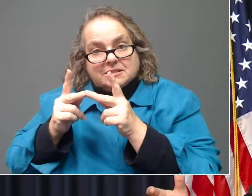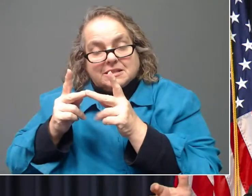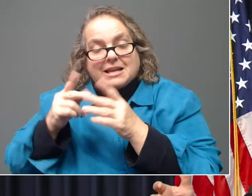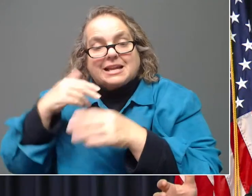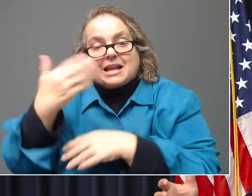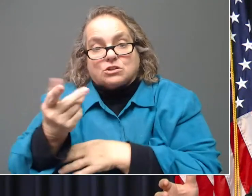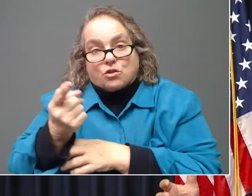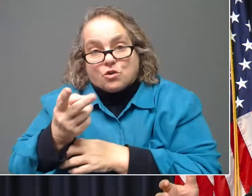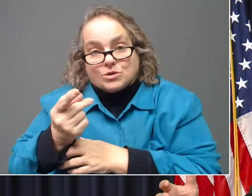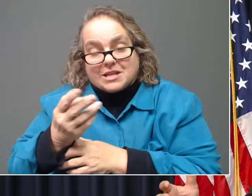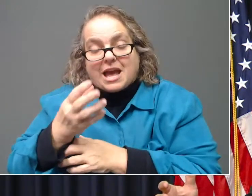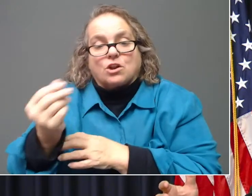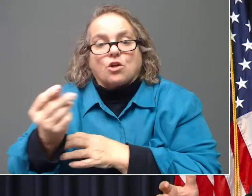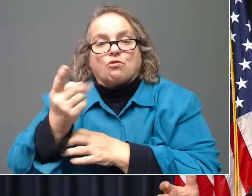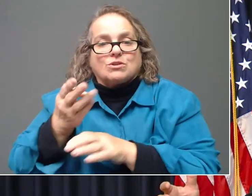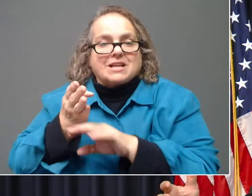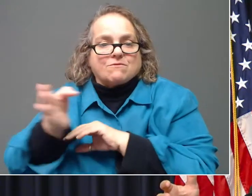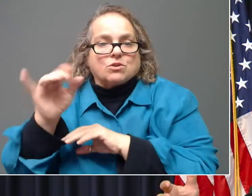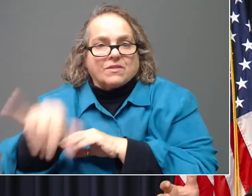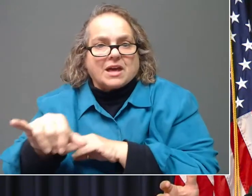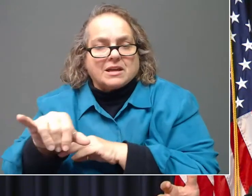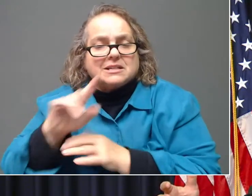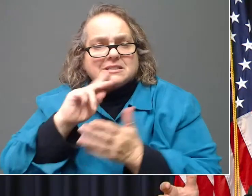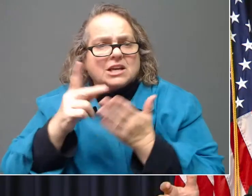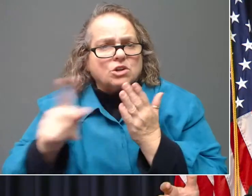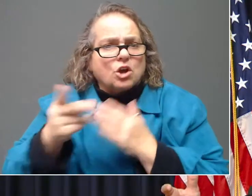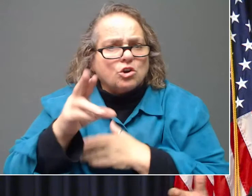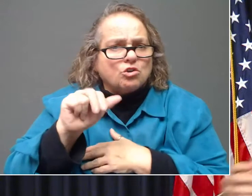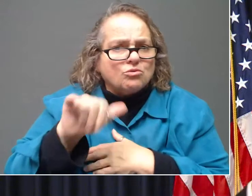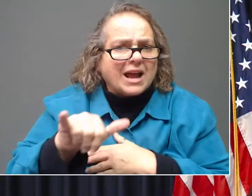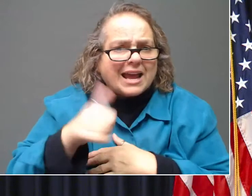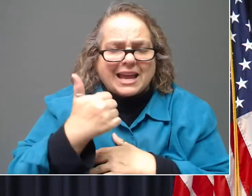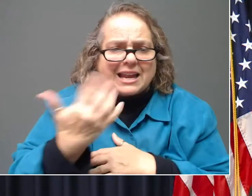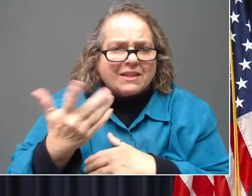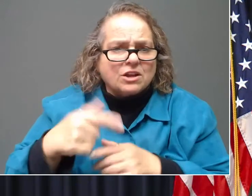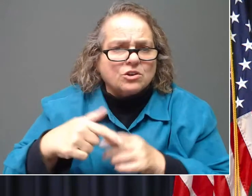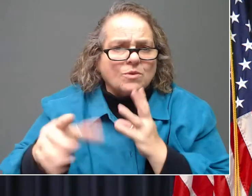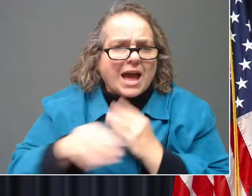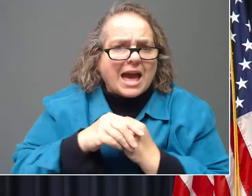and the Thursday after. Secretary Gray, anything else to add on that one? Okay.